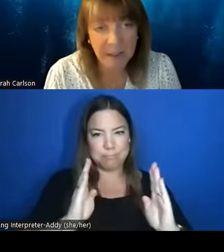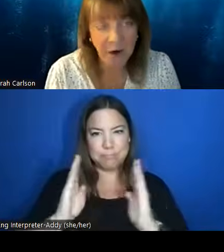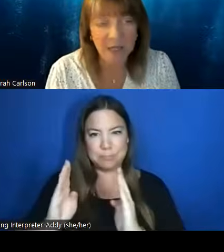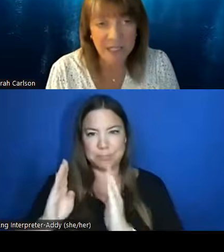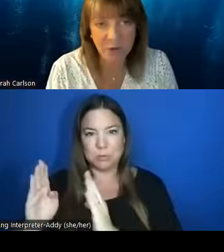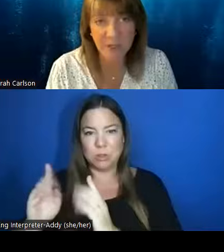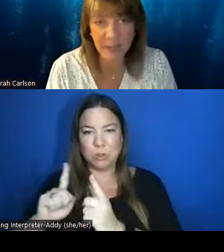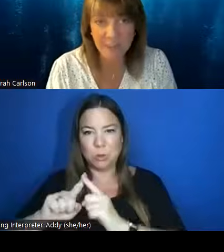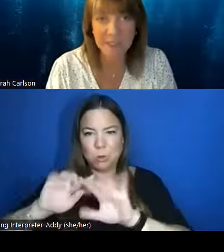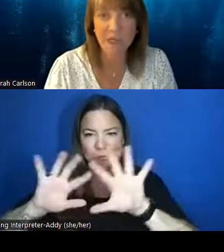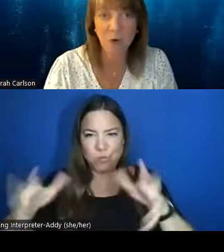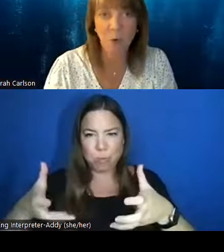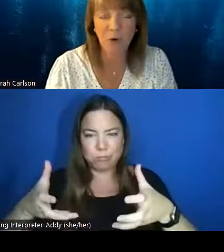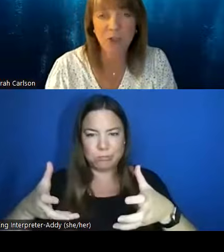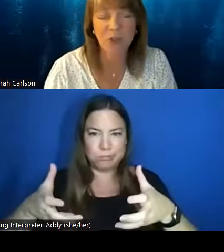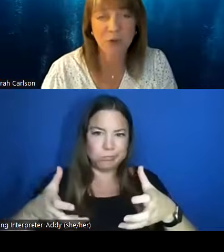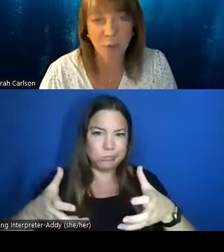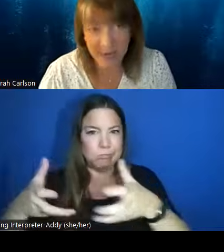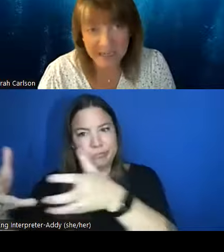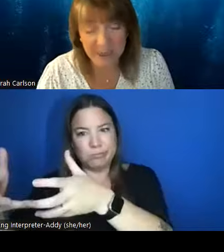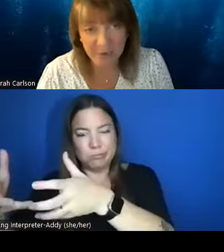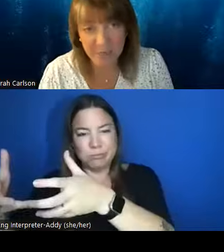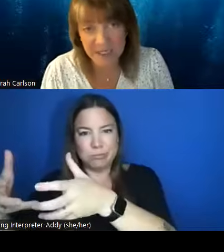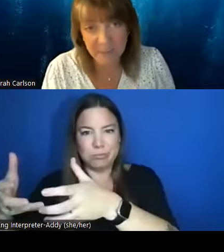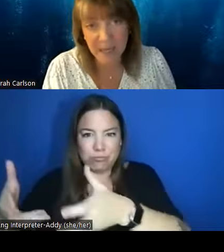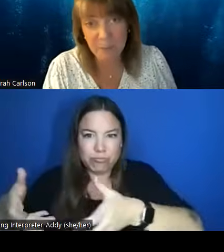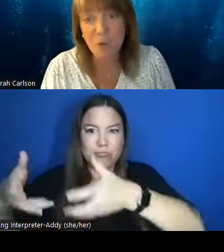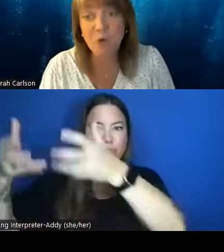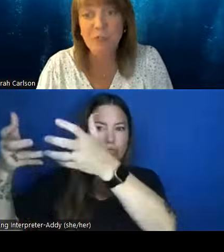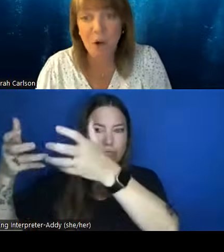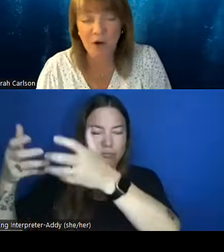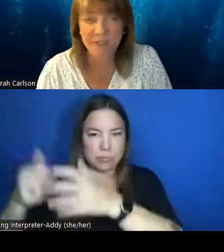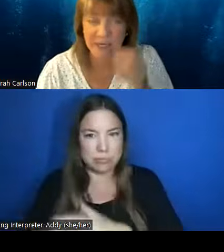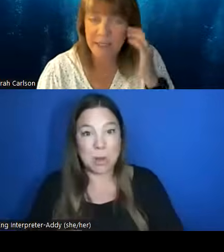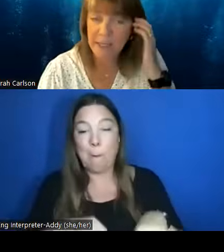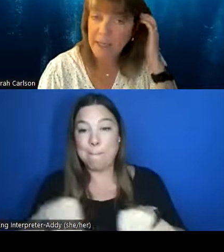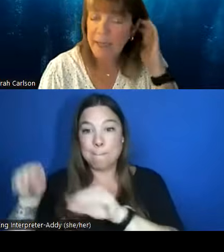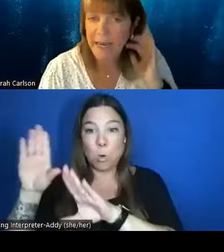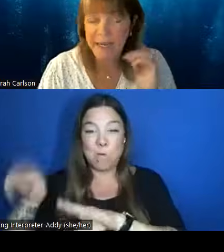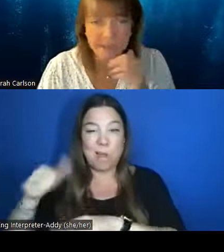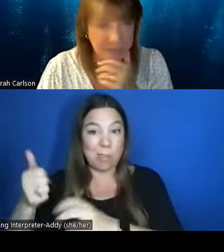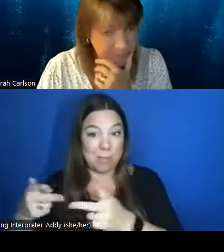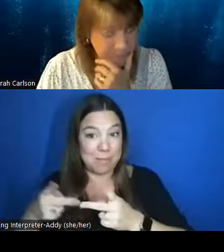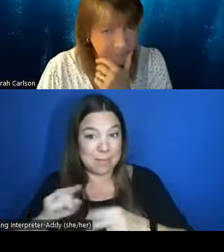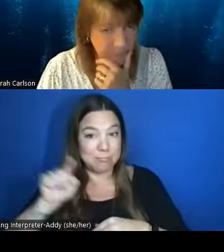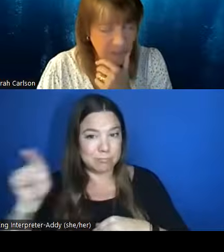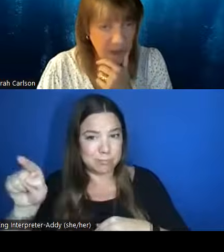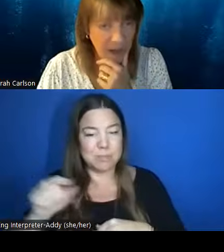these architectural elements in order to raise them from the seabed, move them off-site, and